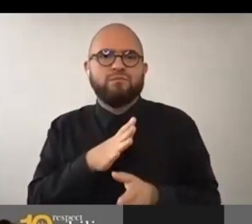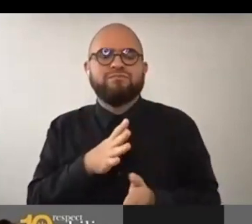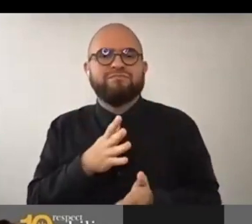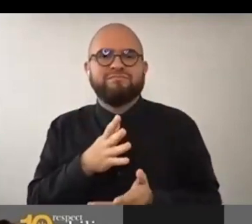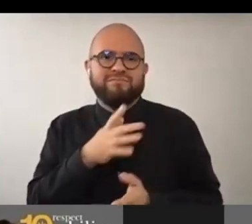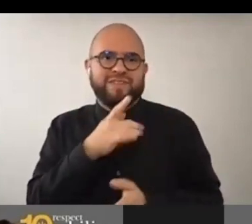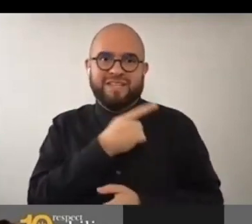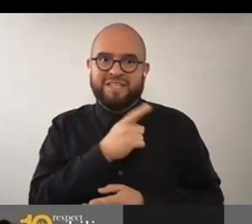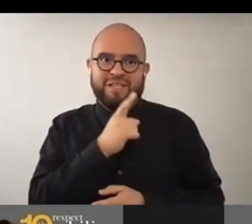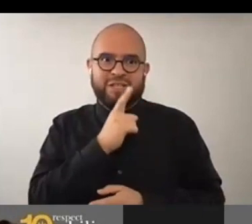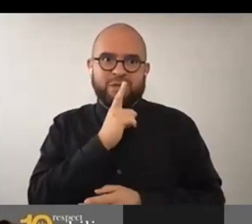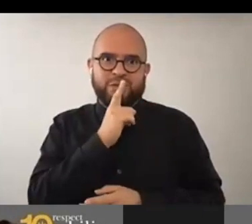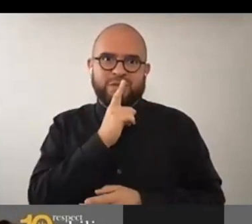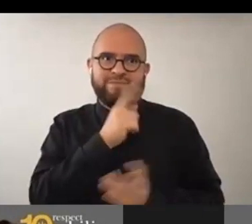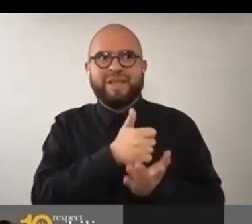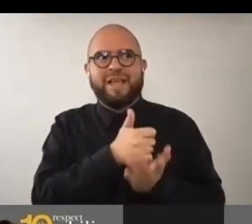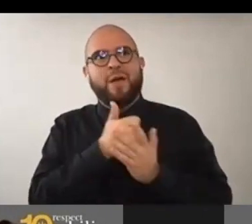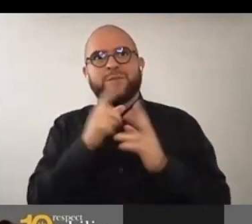a very broad